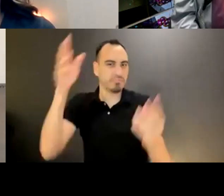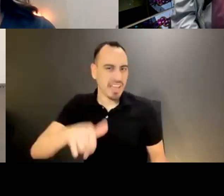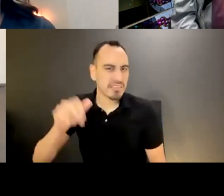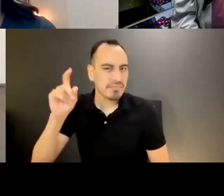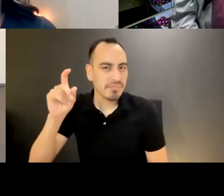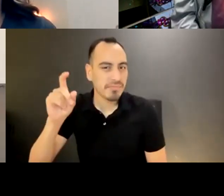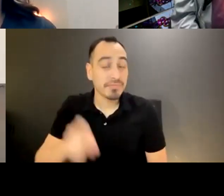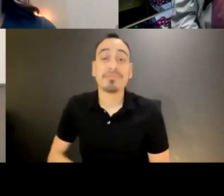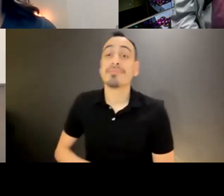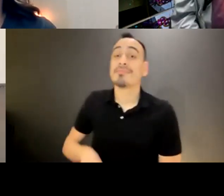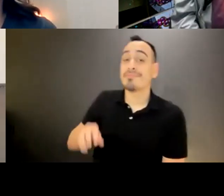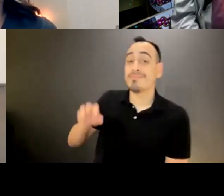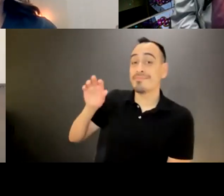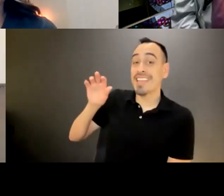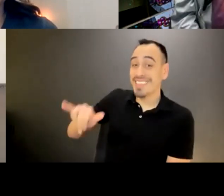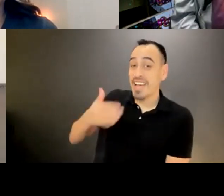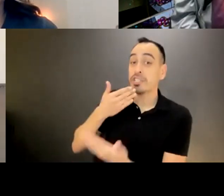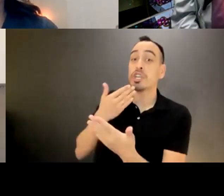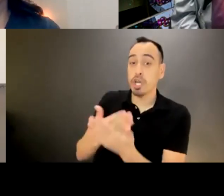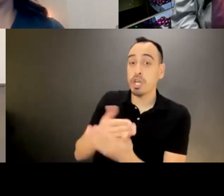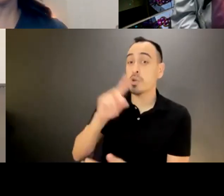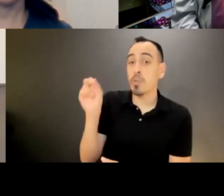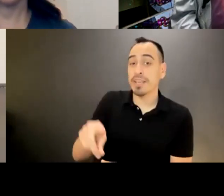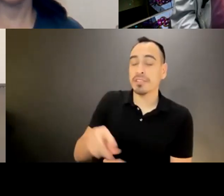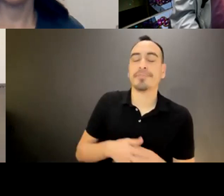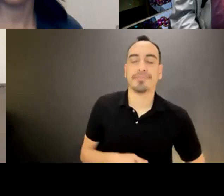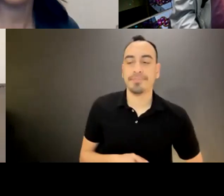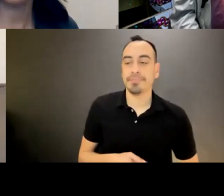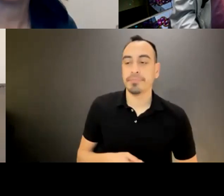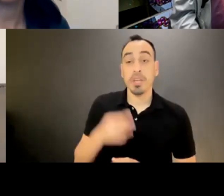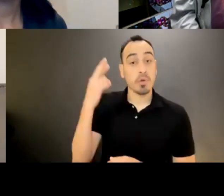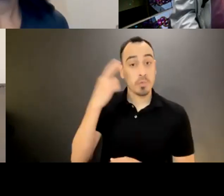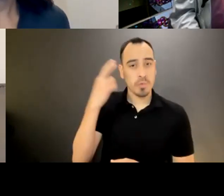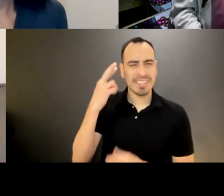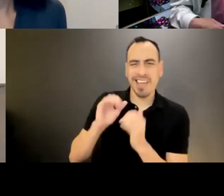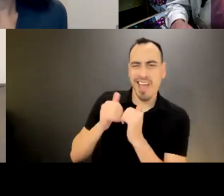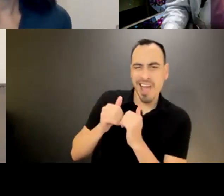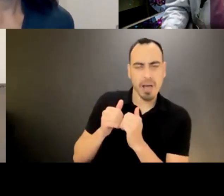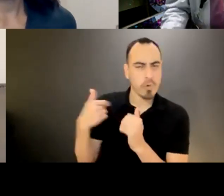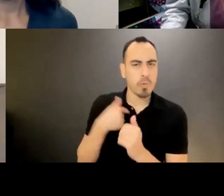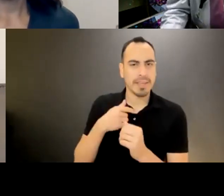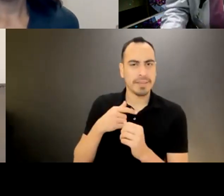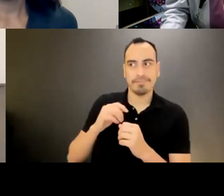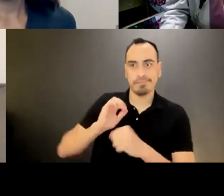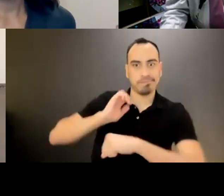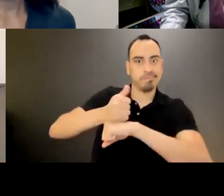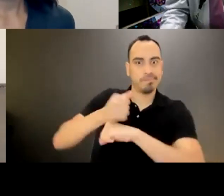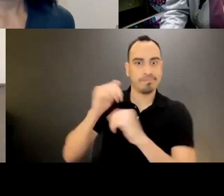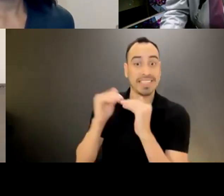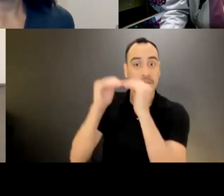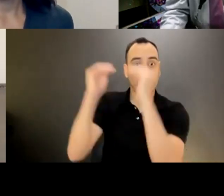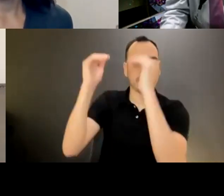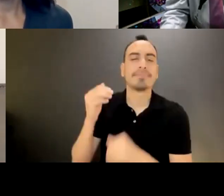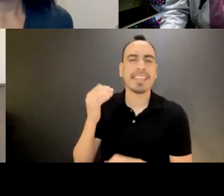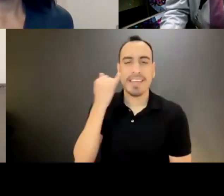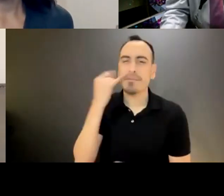That is a good question. The reason that the tiers came up the way that they were, if you look at phase 1A, especially